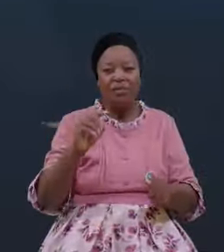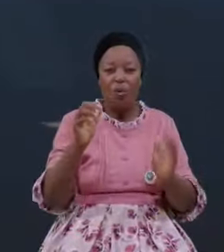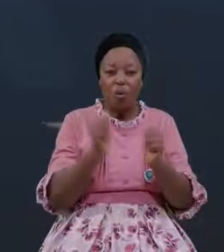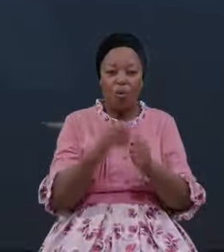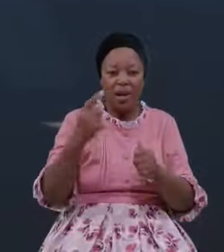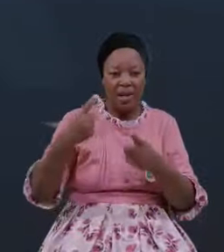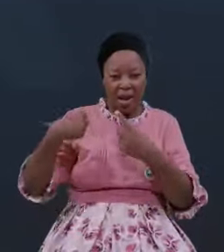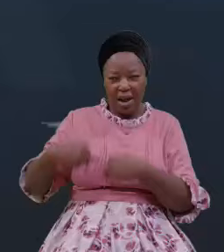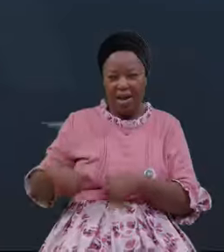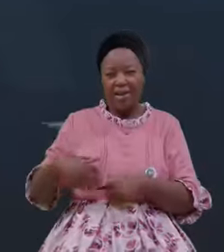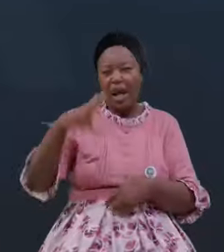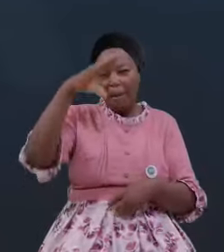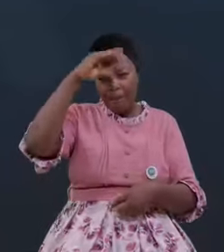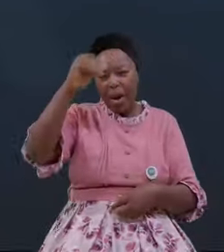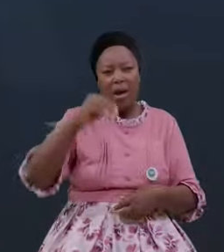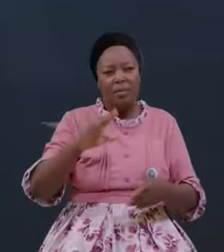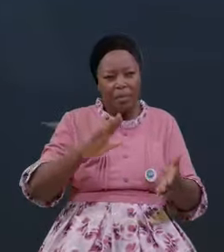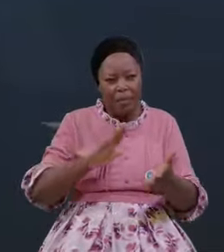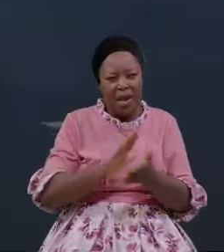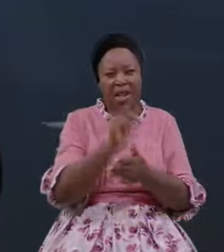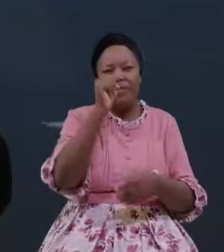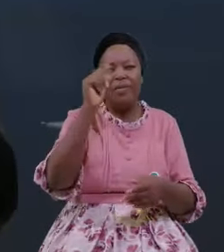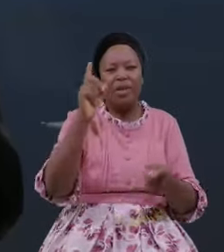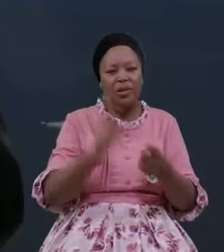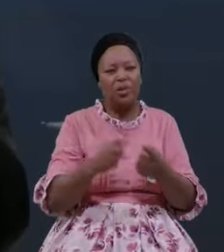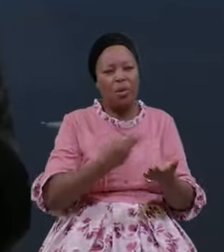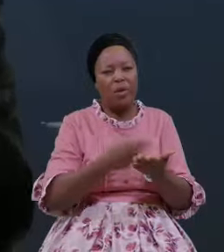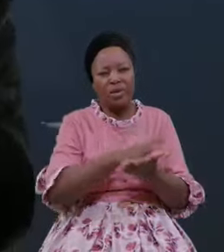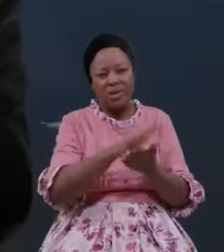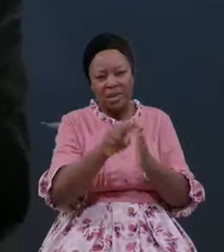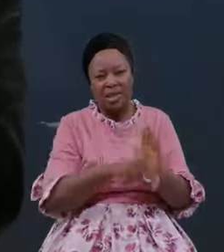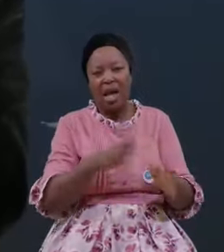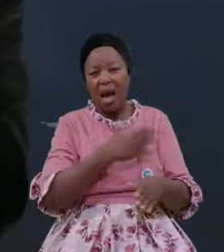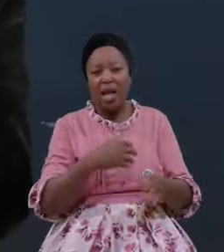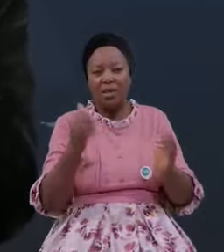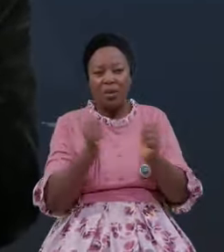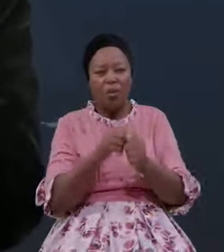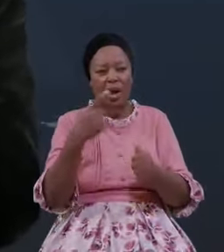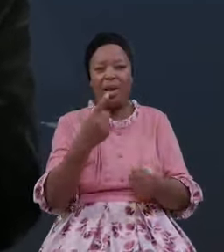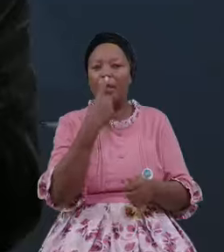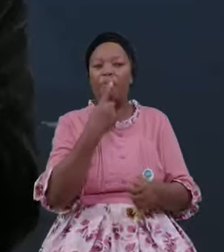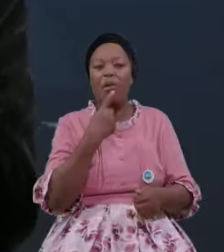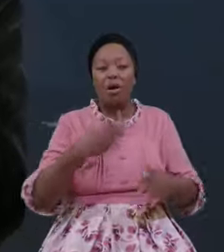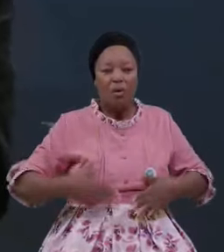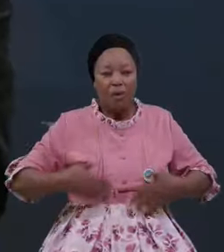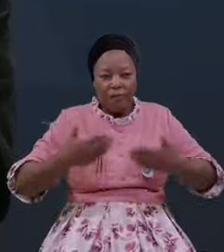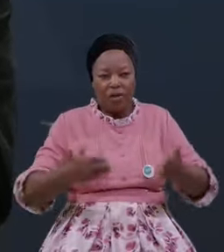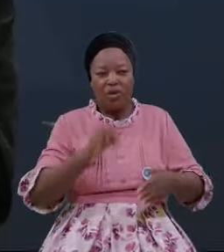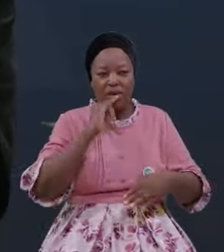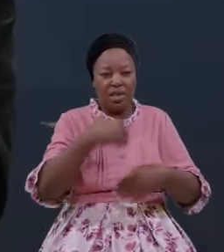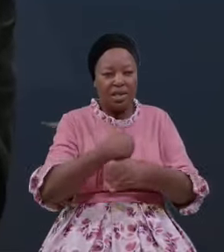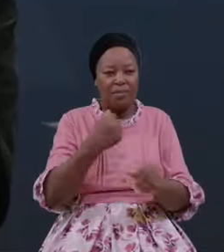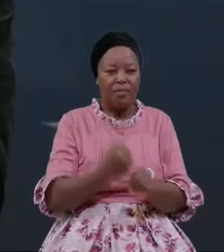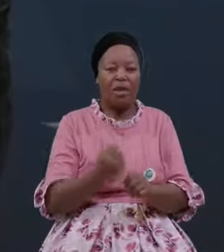man believeth unto righteousness, and with the mouth confession is made